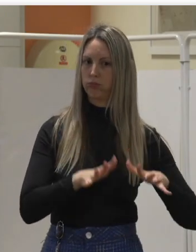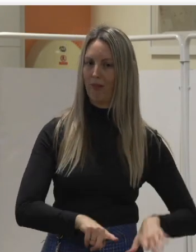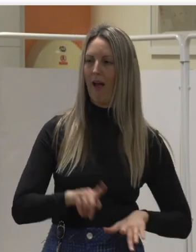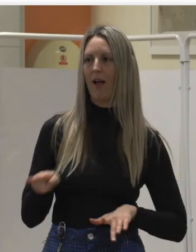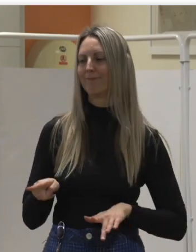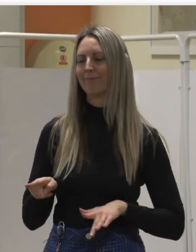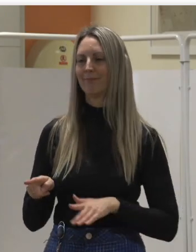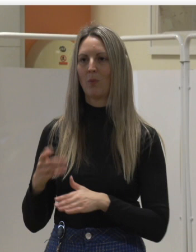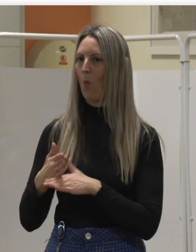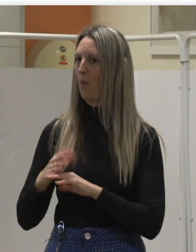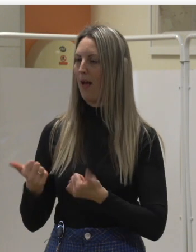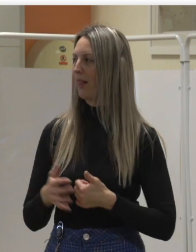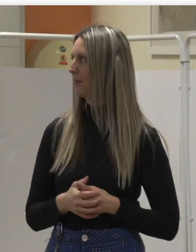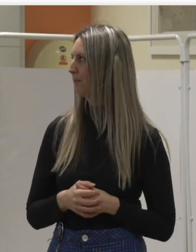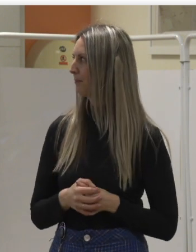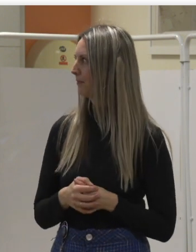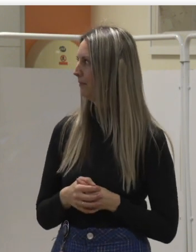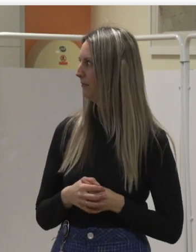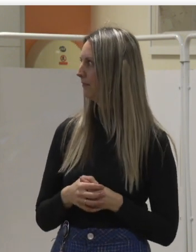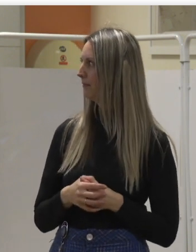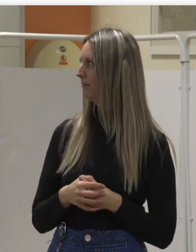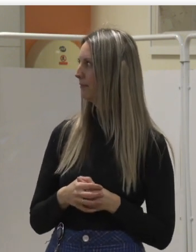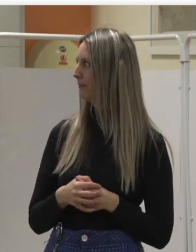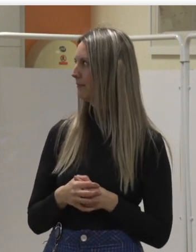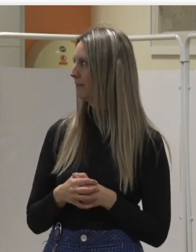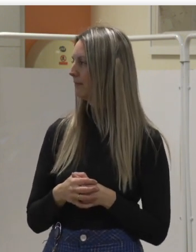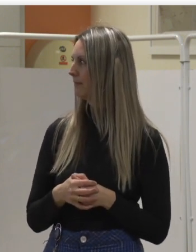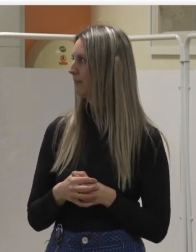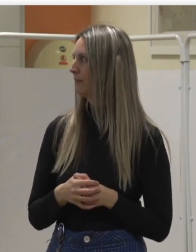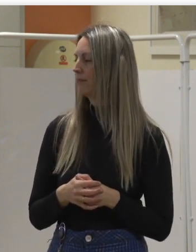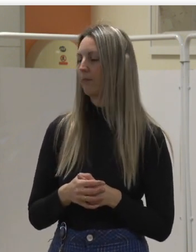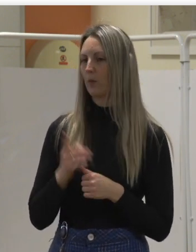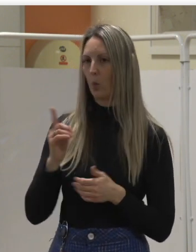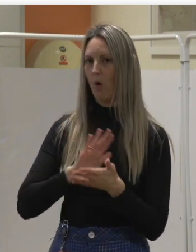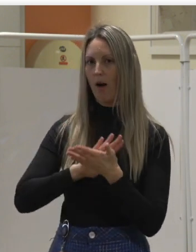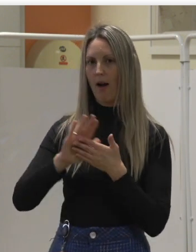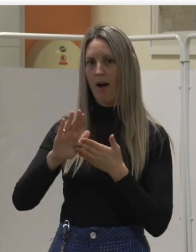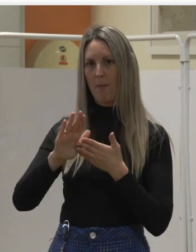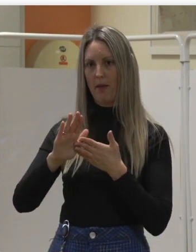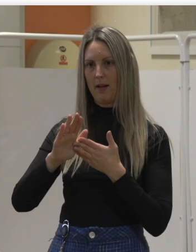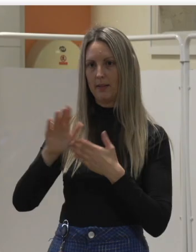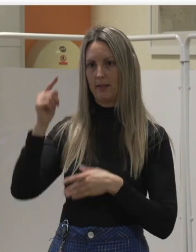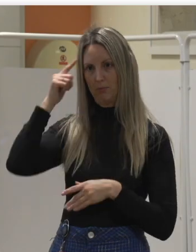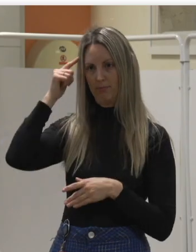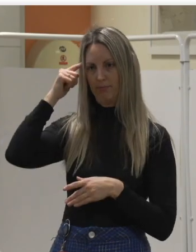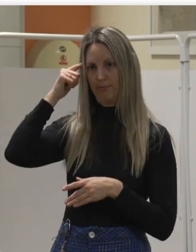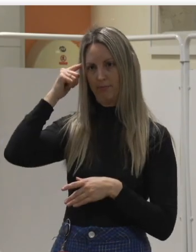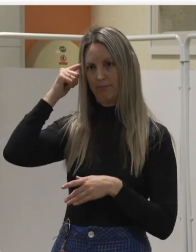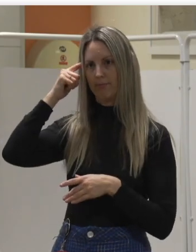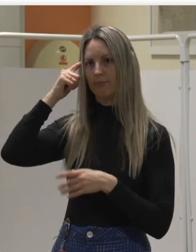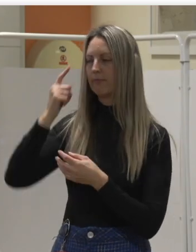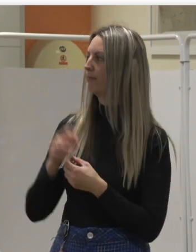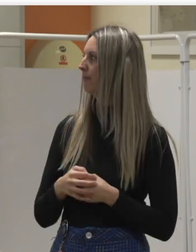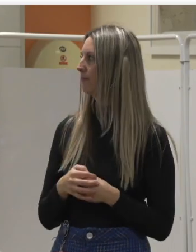axis. You can also see that CRF, which means it's a chemical produced by hypothalamus. It also works on some of the nerve